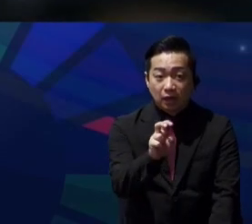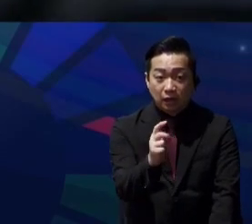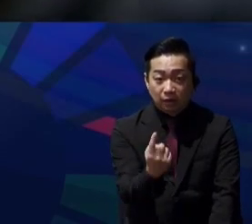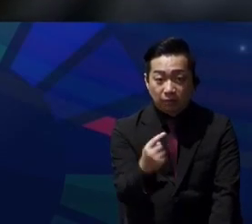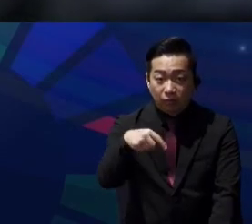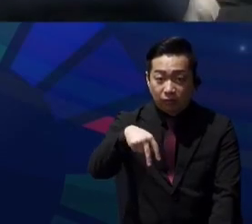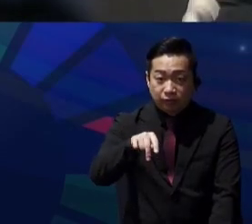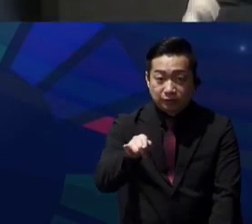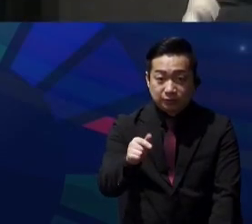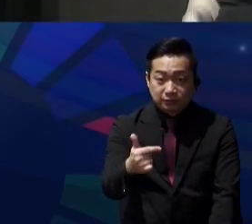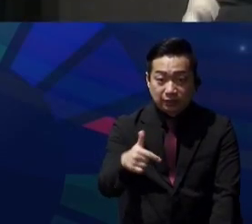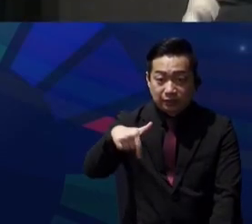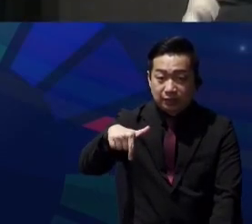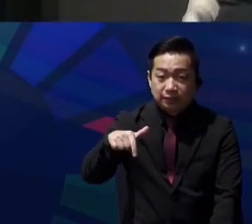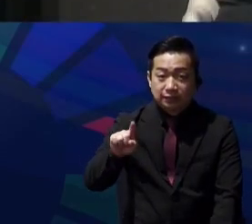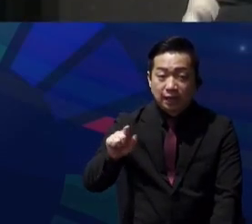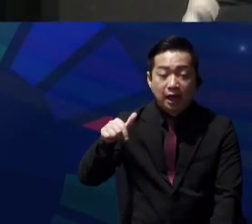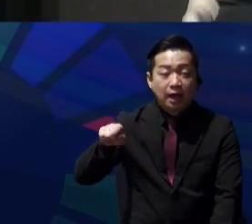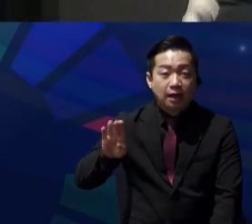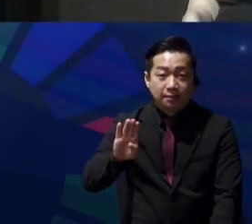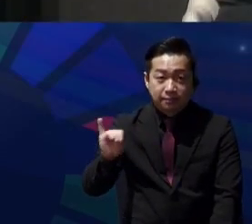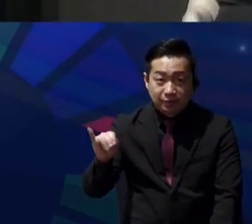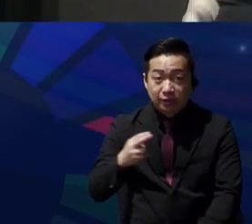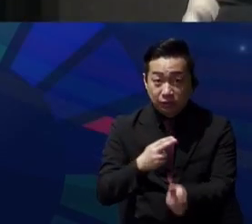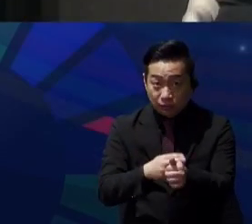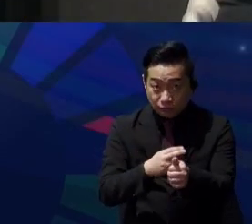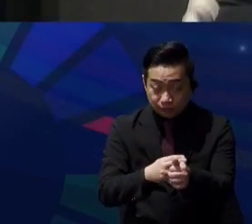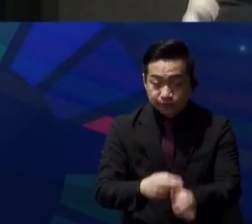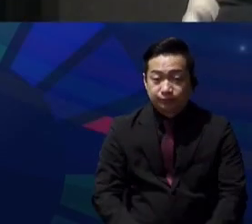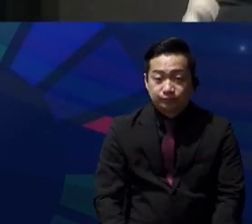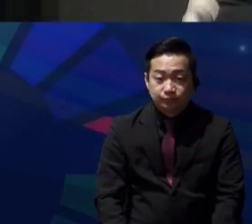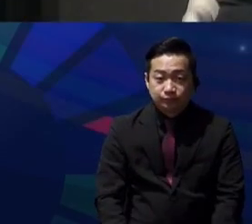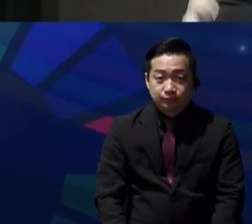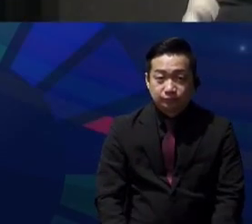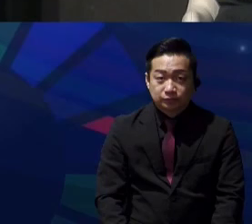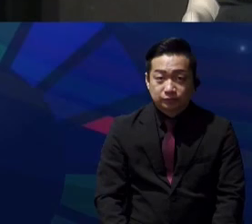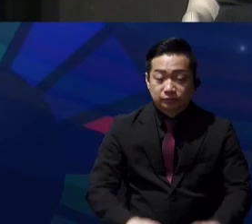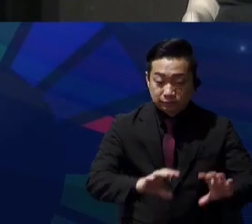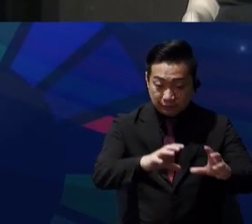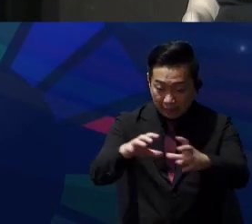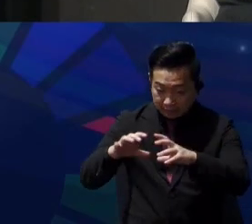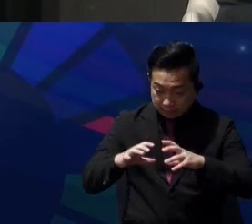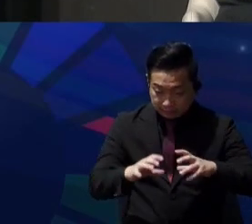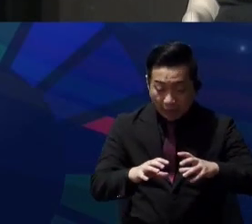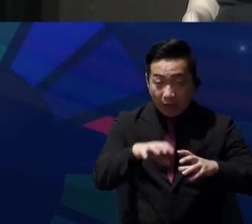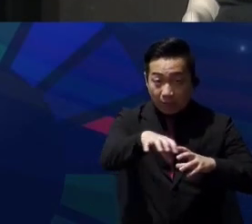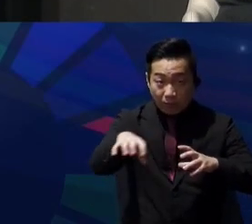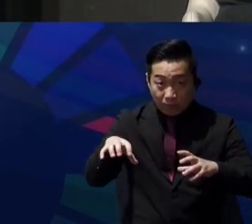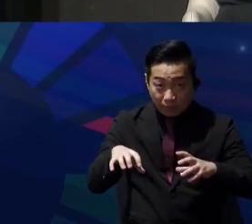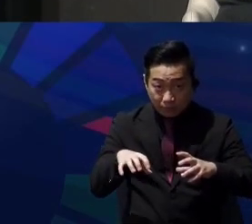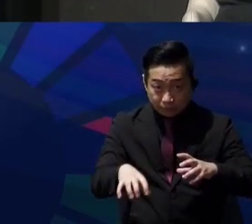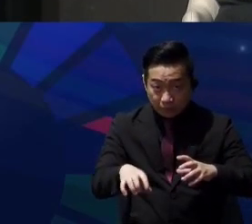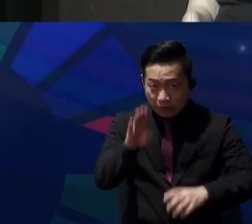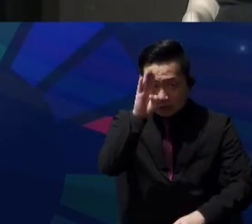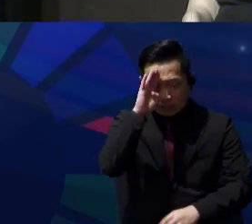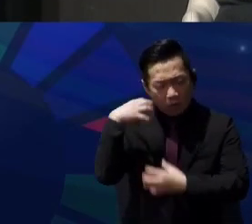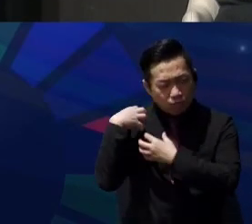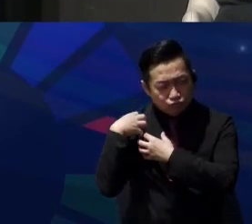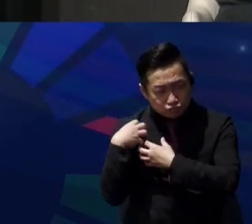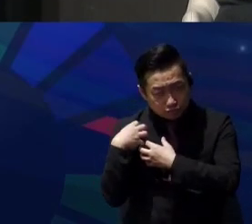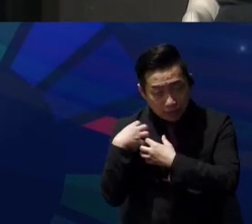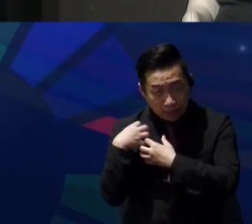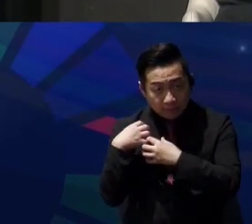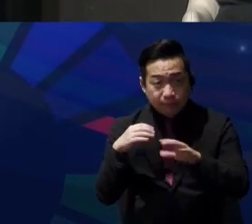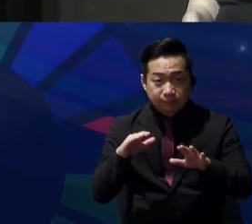in subnational burden. So because the disease estimates and disease burden will be